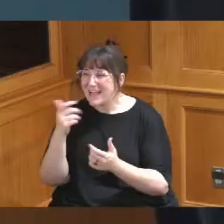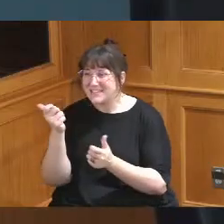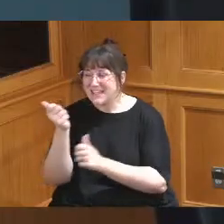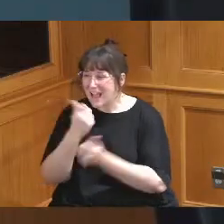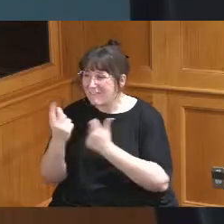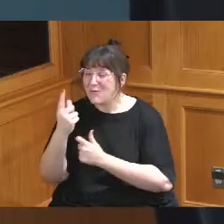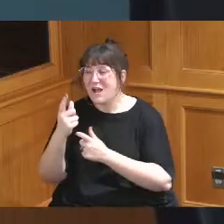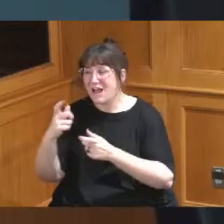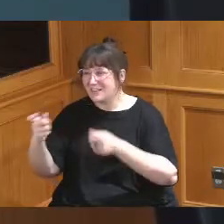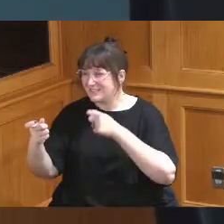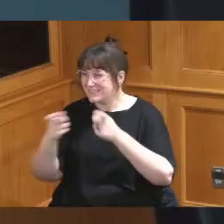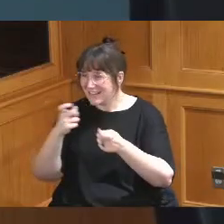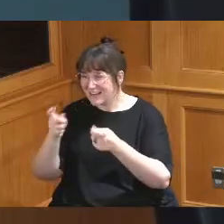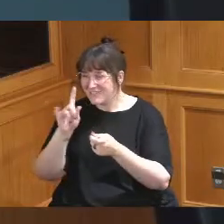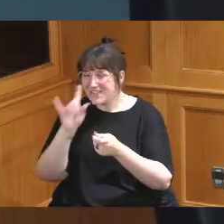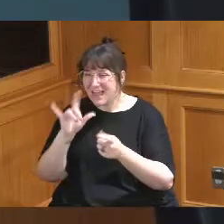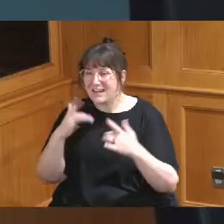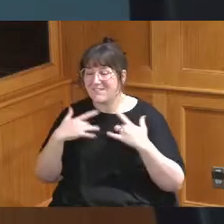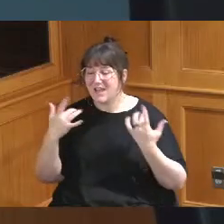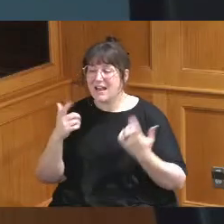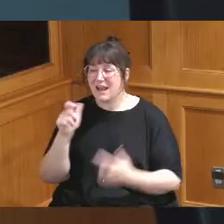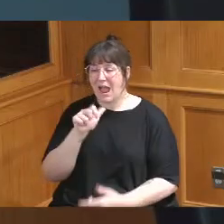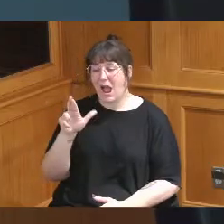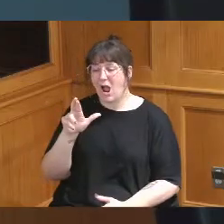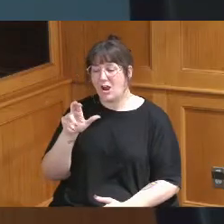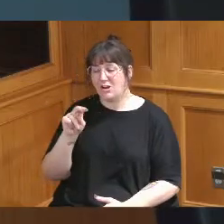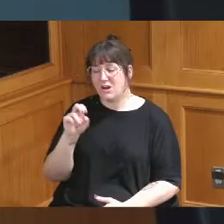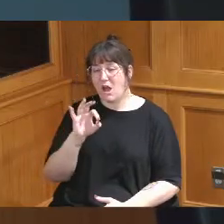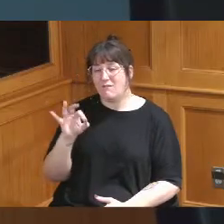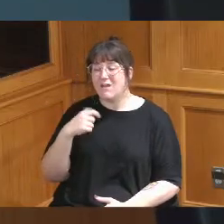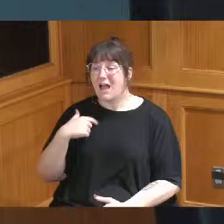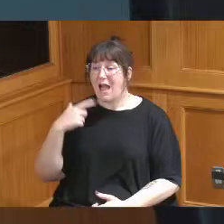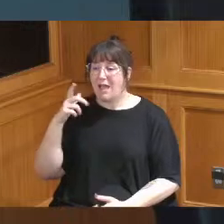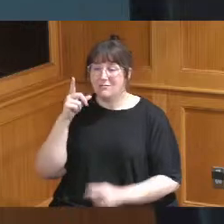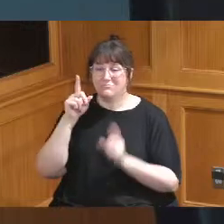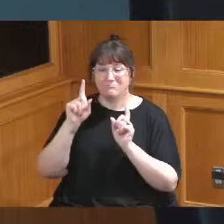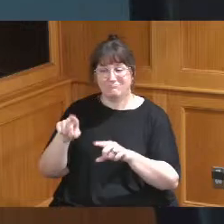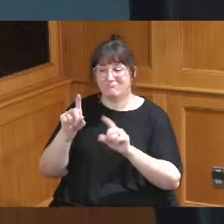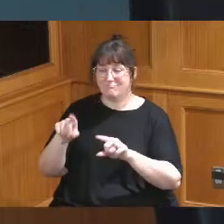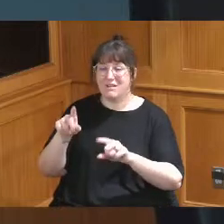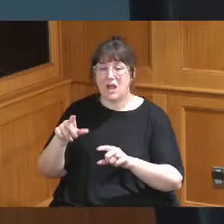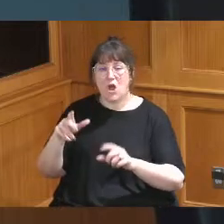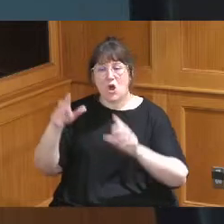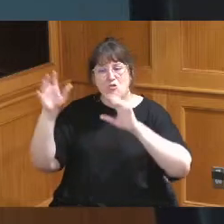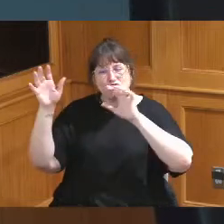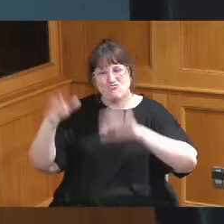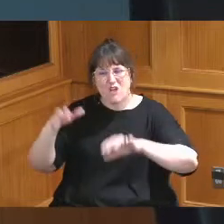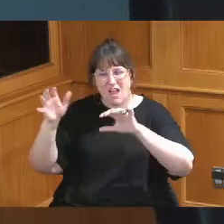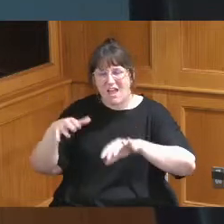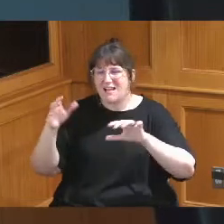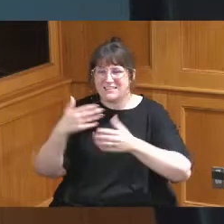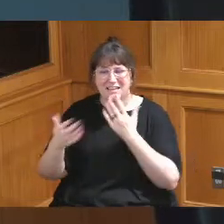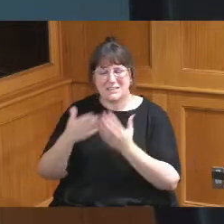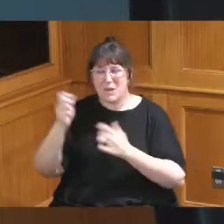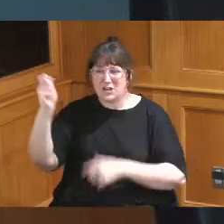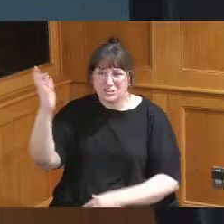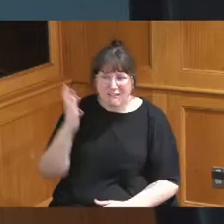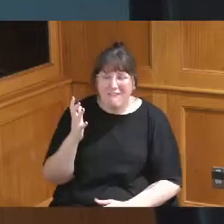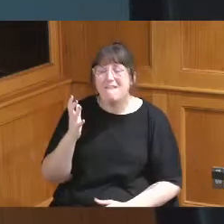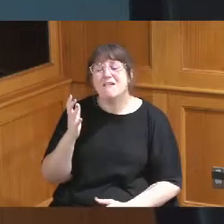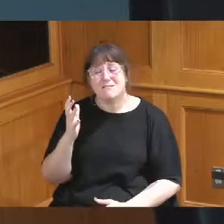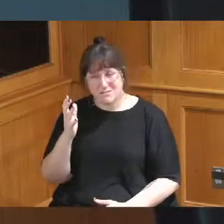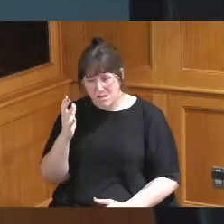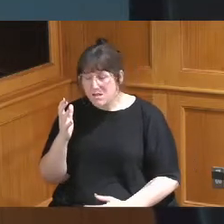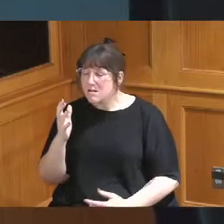attended. I've been by the Aronoff the last few days. Rain or shine, there is a lot of energy around Black Tech Week.